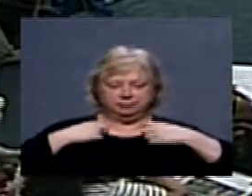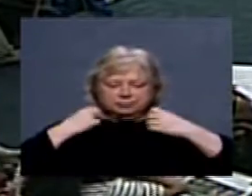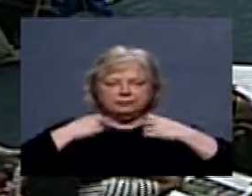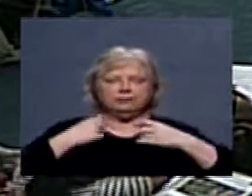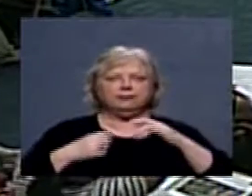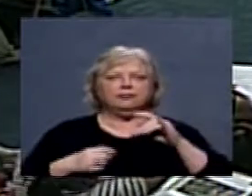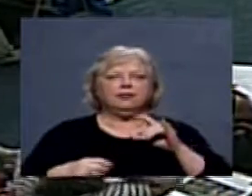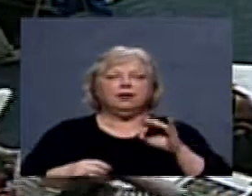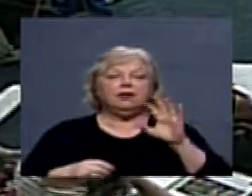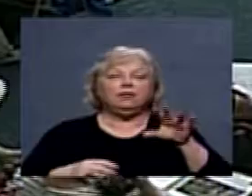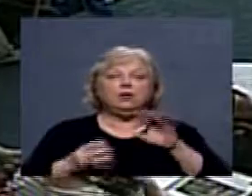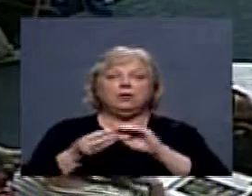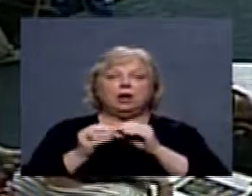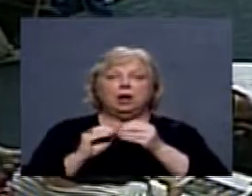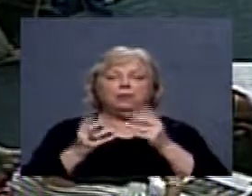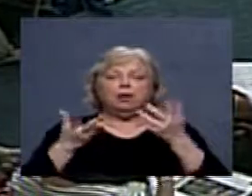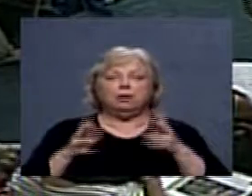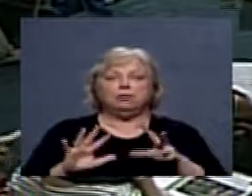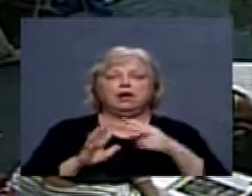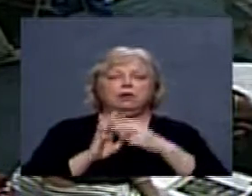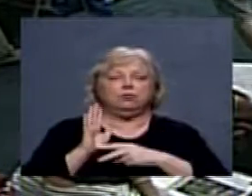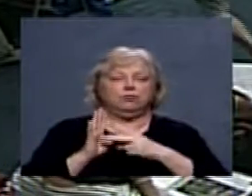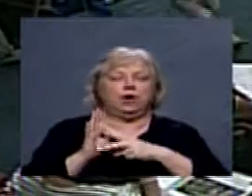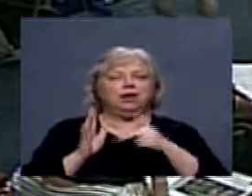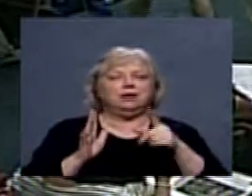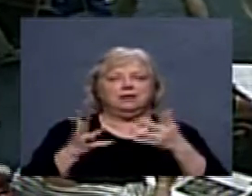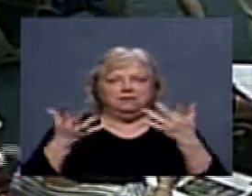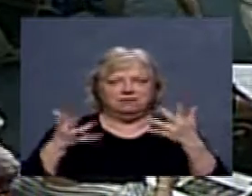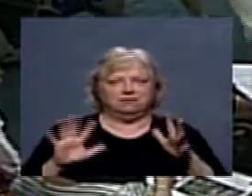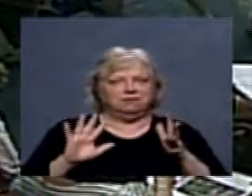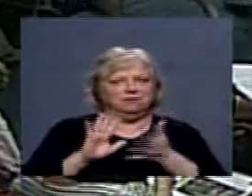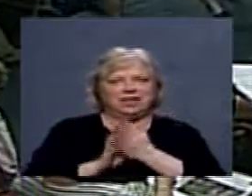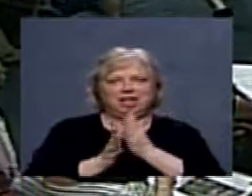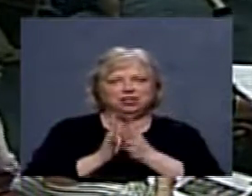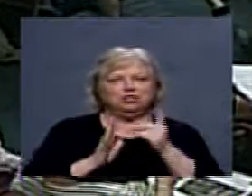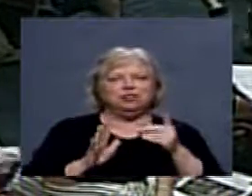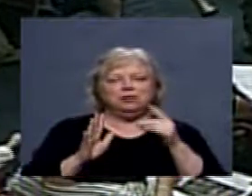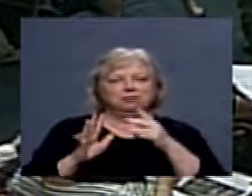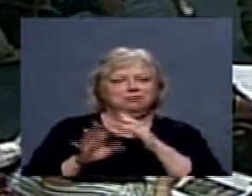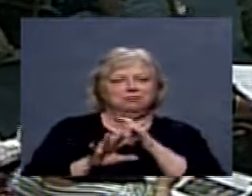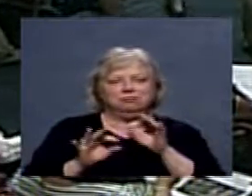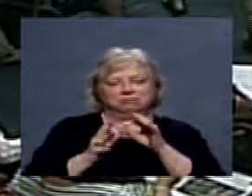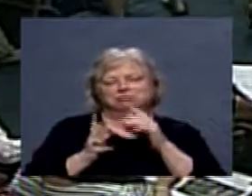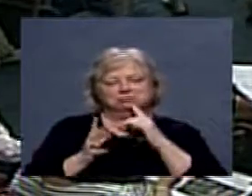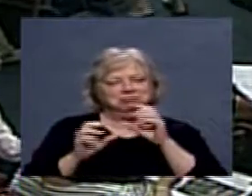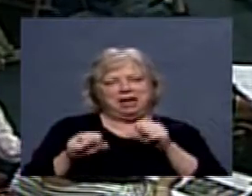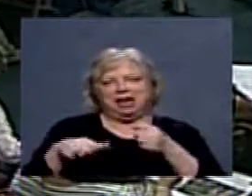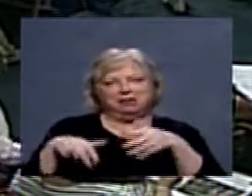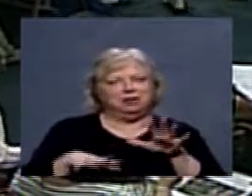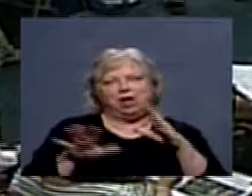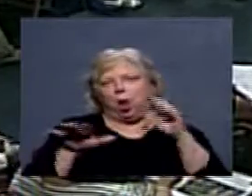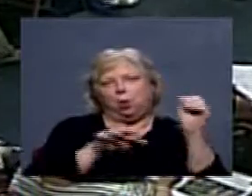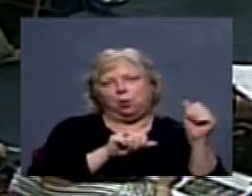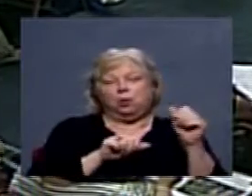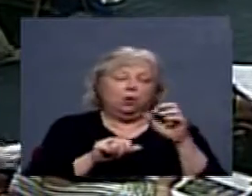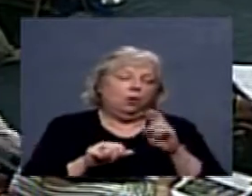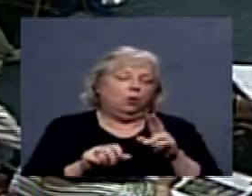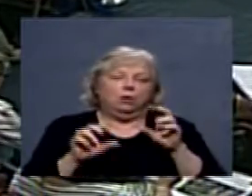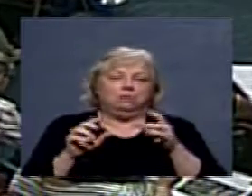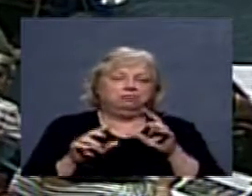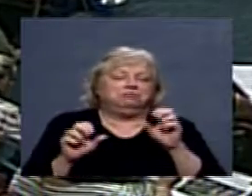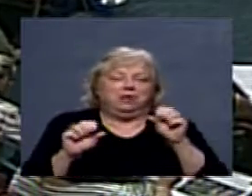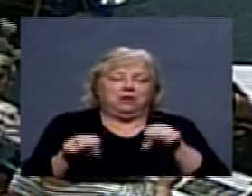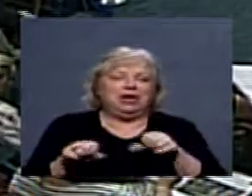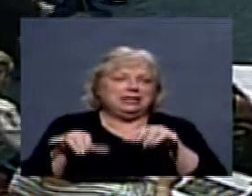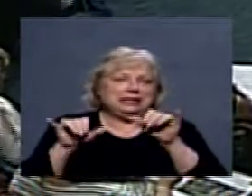If your item was called, you are free to go. Or, of course, you may stay and listen to the items that will be left, and Mr.